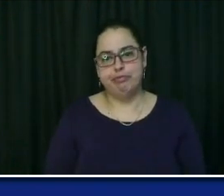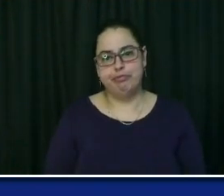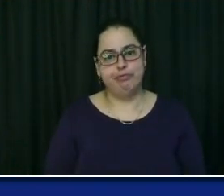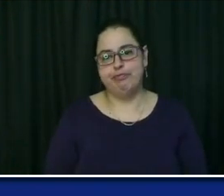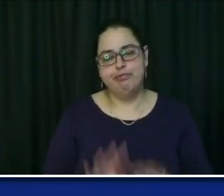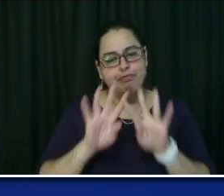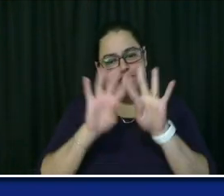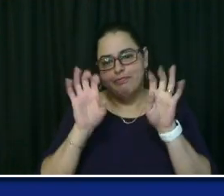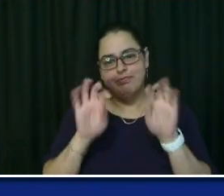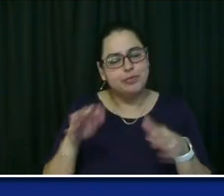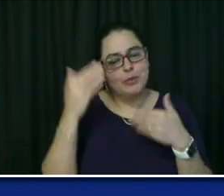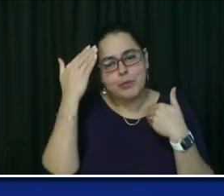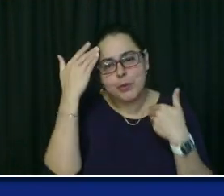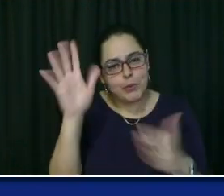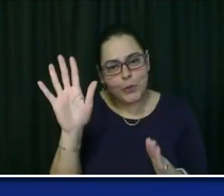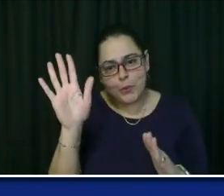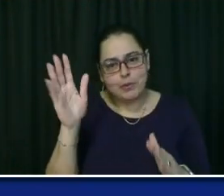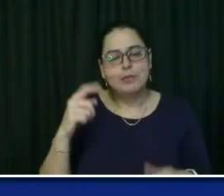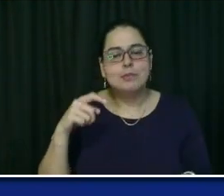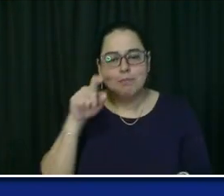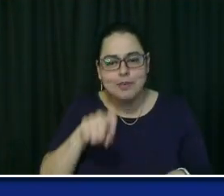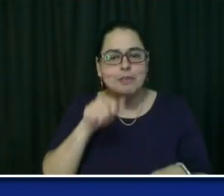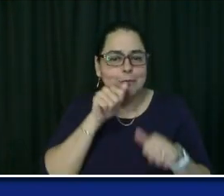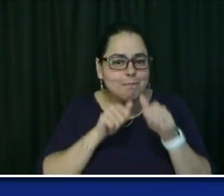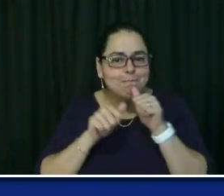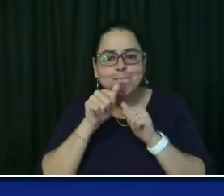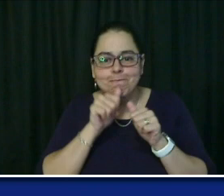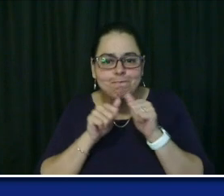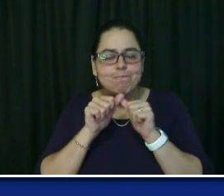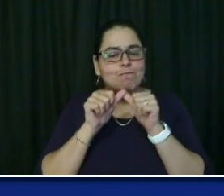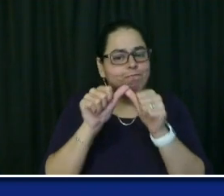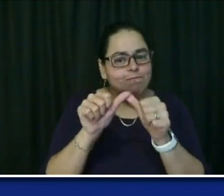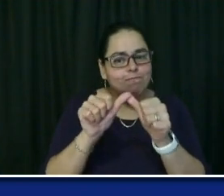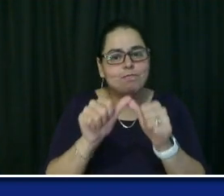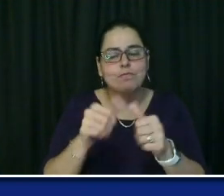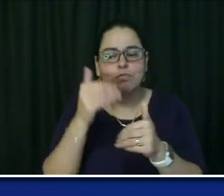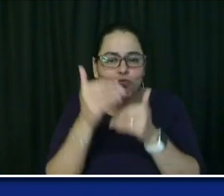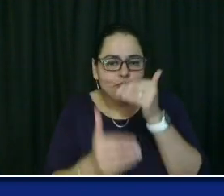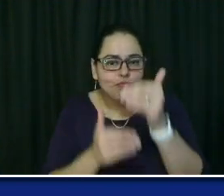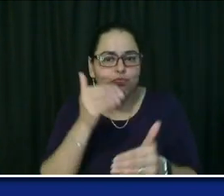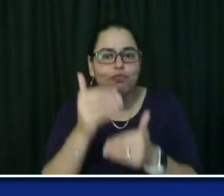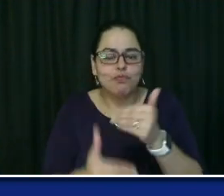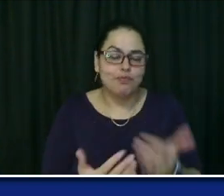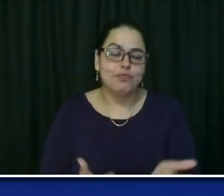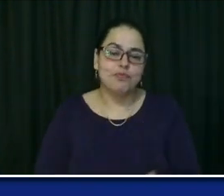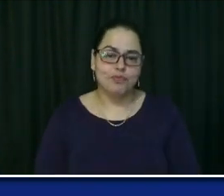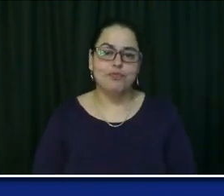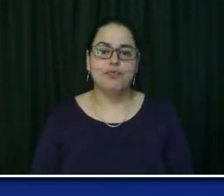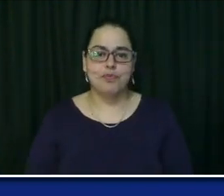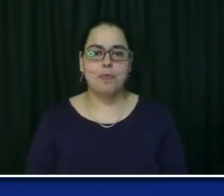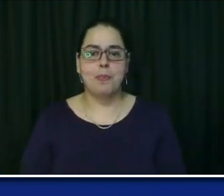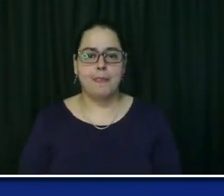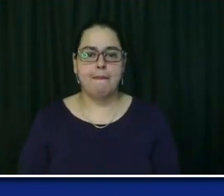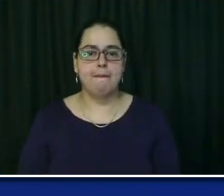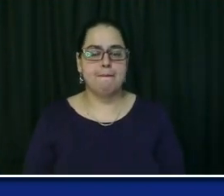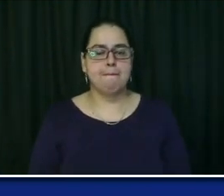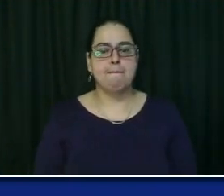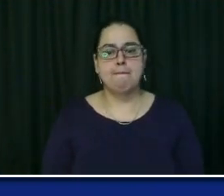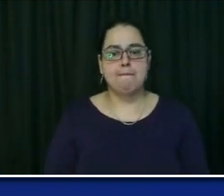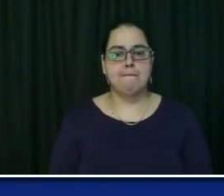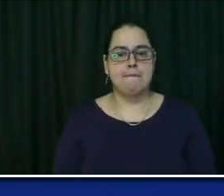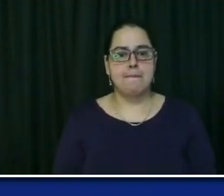Any indication of communities that are doing in-person learning that they've seen an increase in cases? How much is the county monitoring